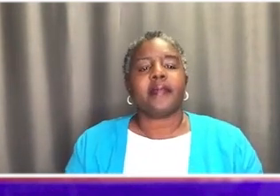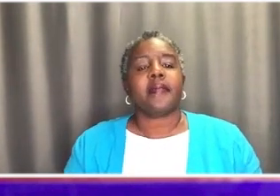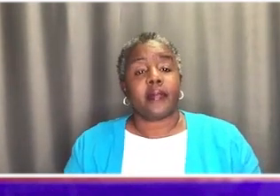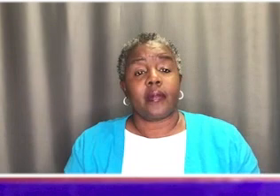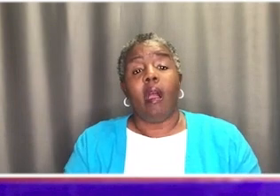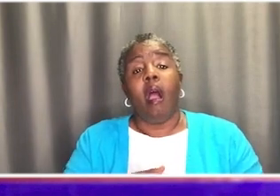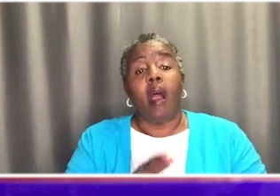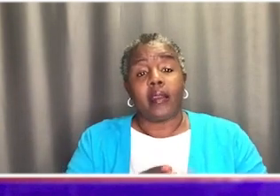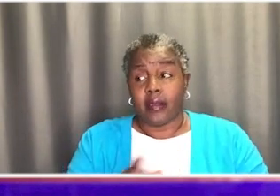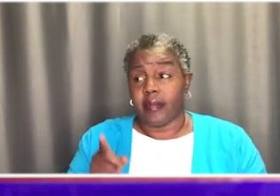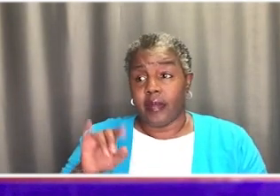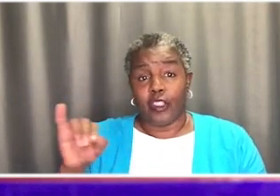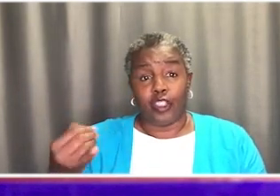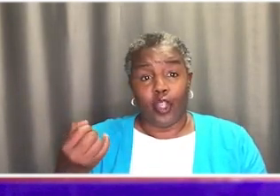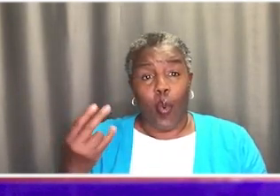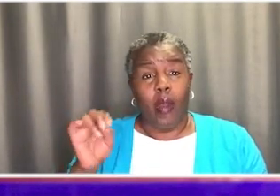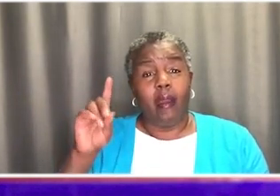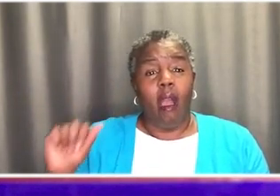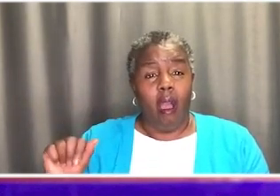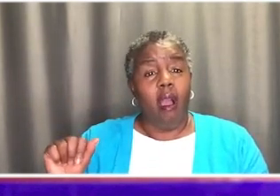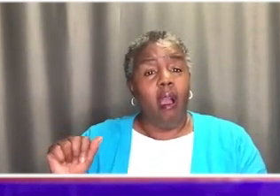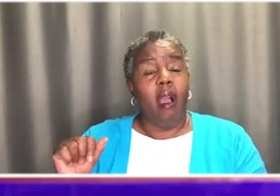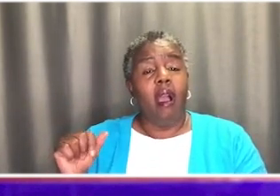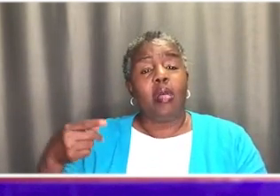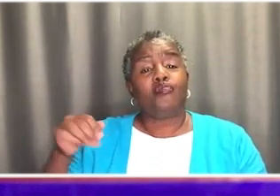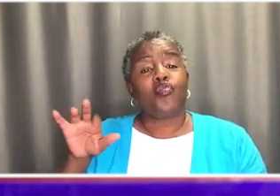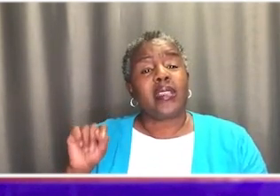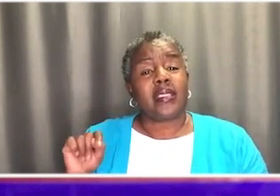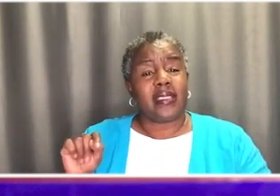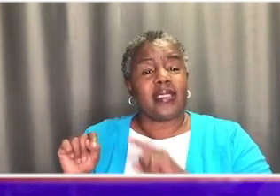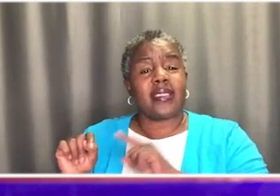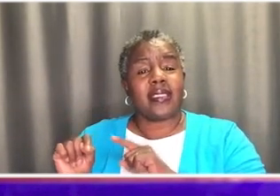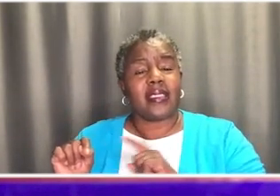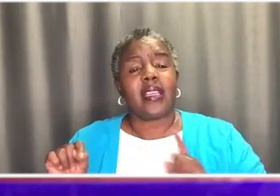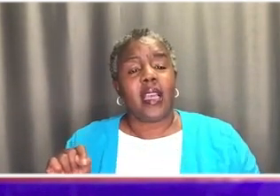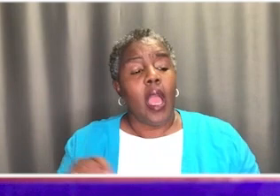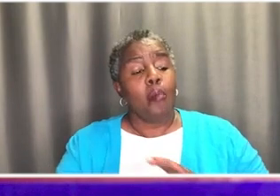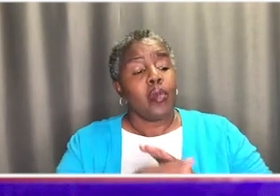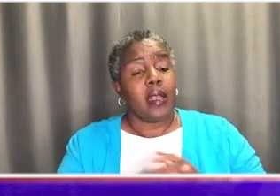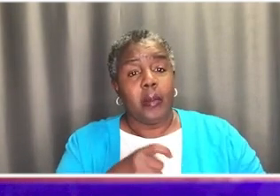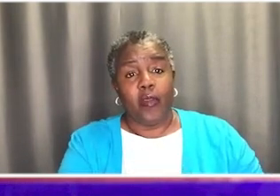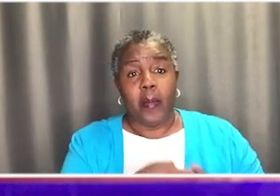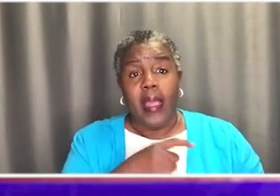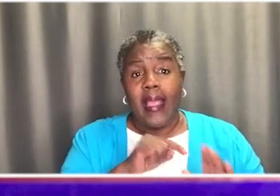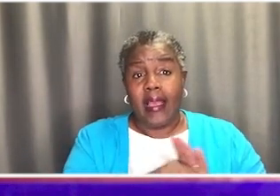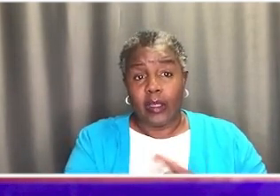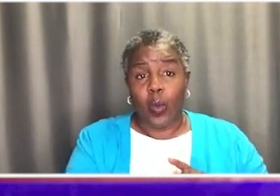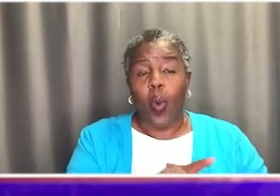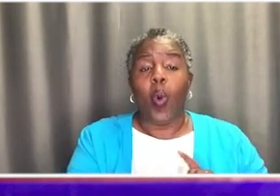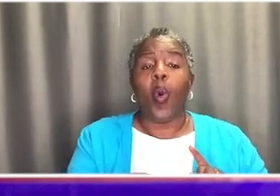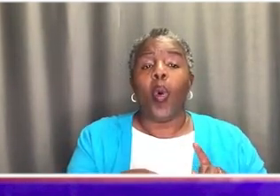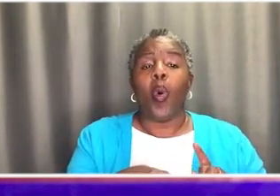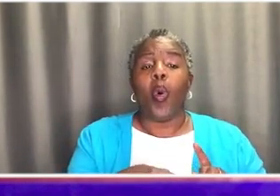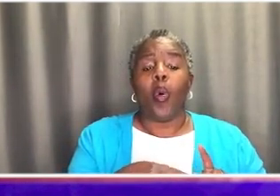Matter of fact, Jehoiada, the priest, protected Joash when he was a little boy from being killed by Athaliah,